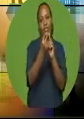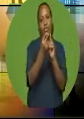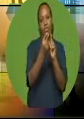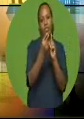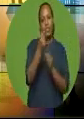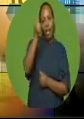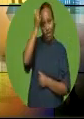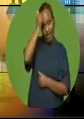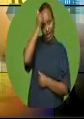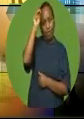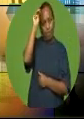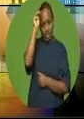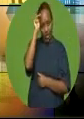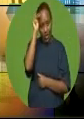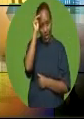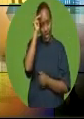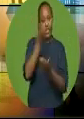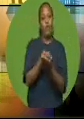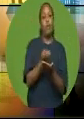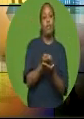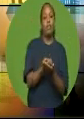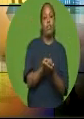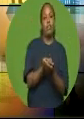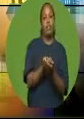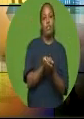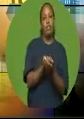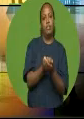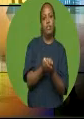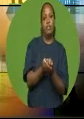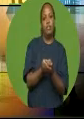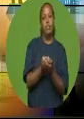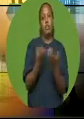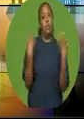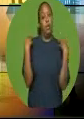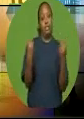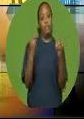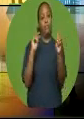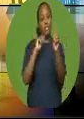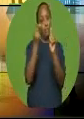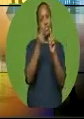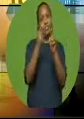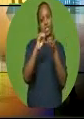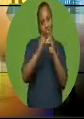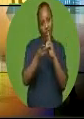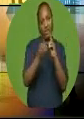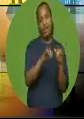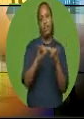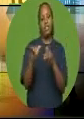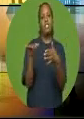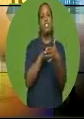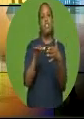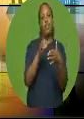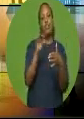According to Alfred Marshall, economics from a welfare perspective is defined as